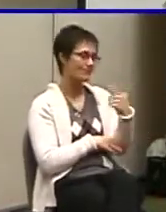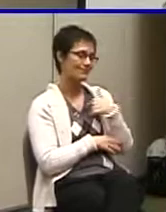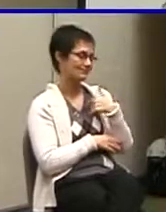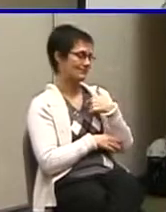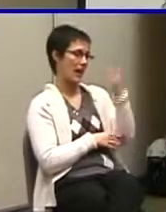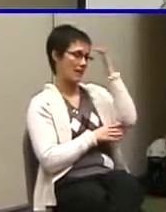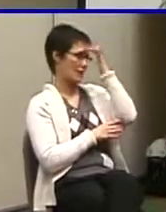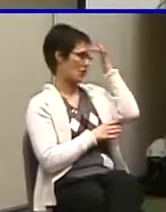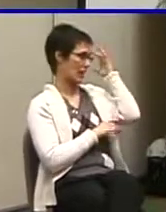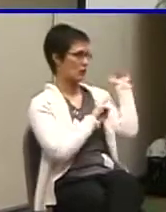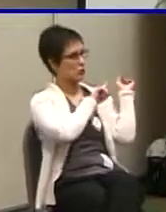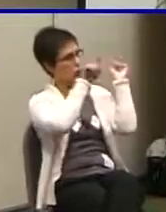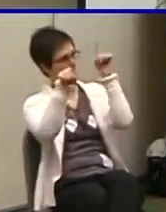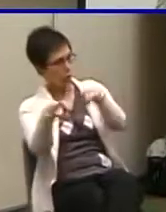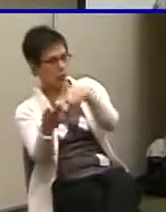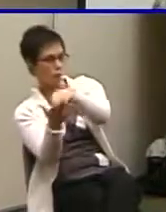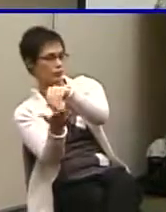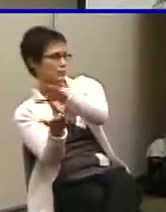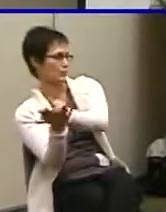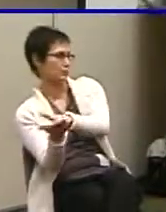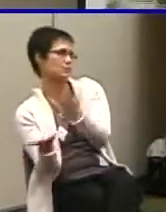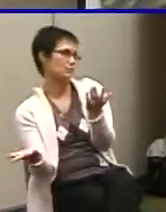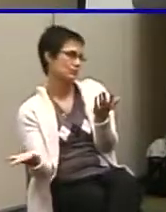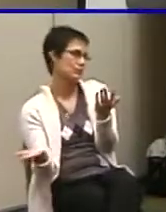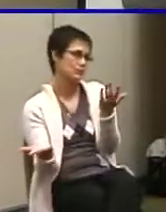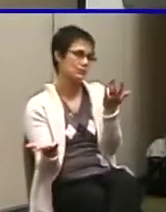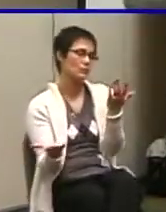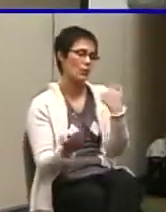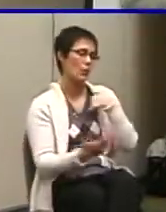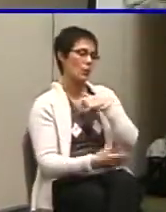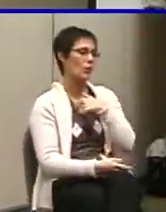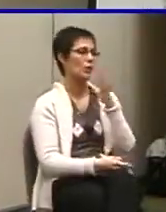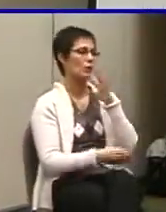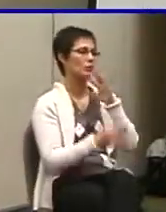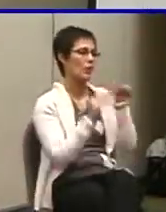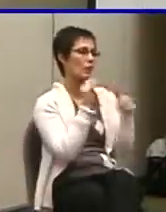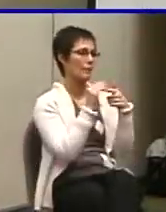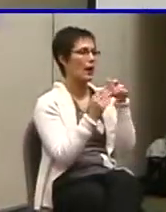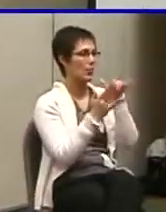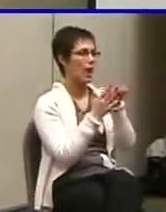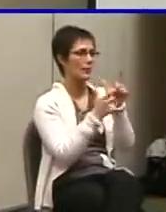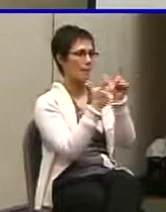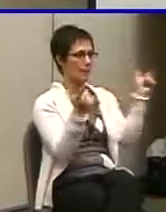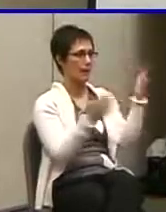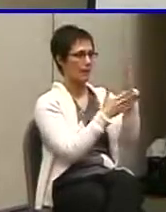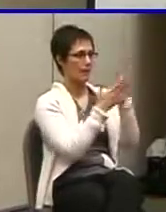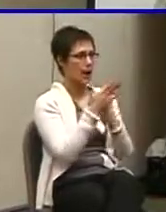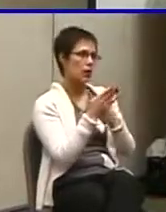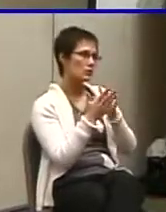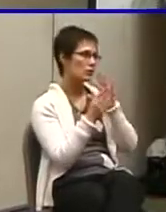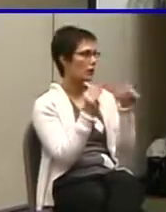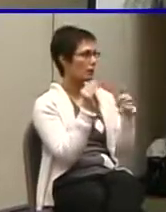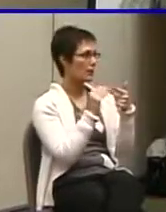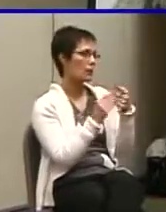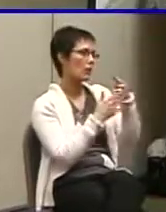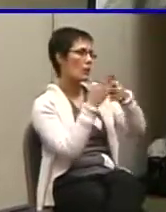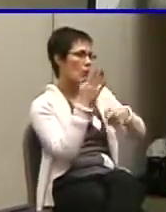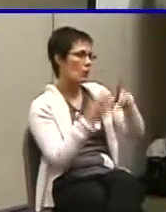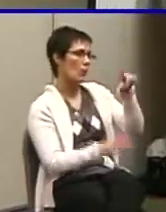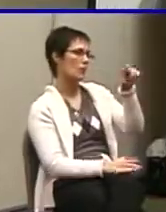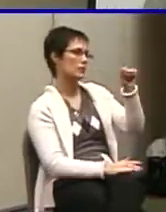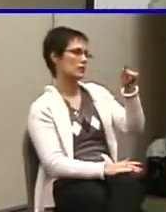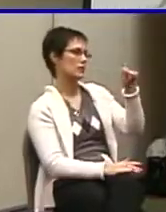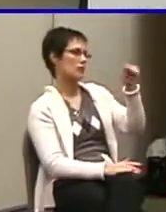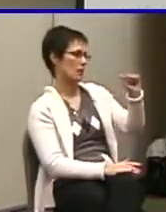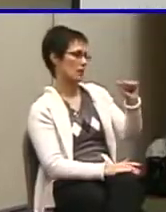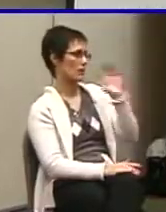it. So, you know, and we'll talk about that. In fact, that's a big part of what we're going to do today. Is we're going to talk about what data would we collect to identify the functions and stuff,